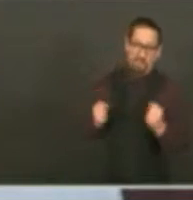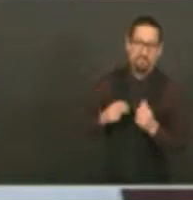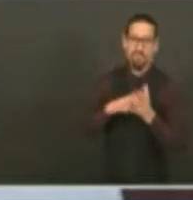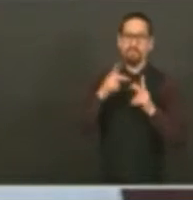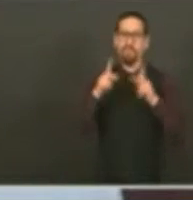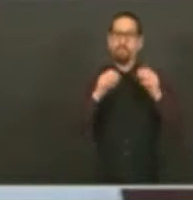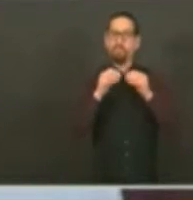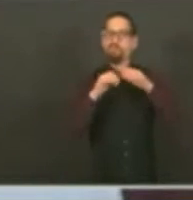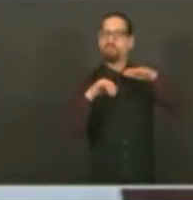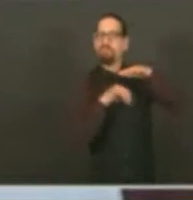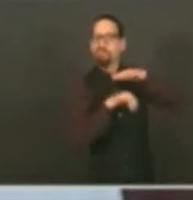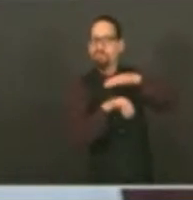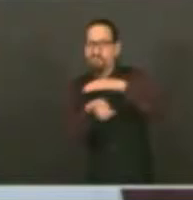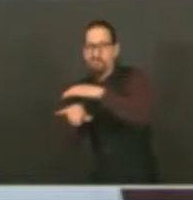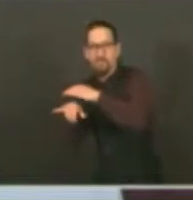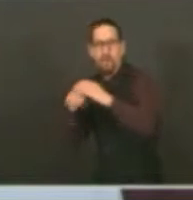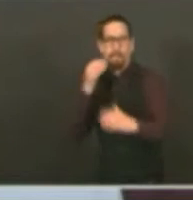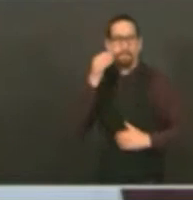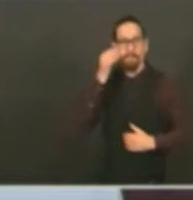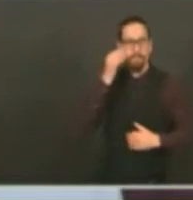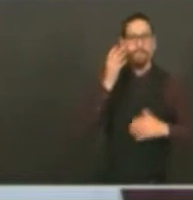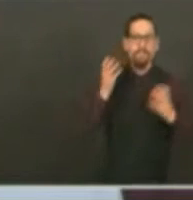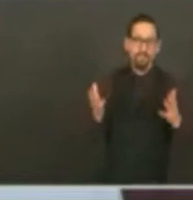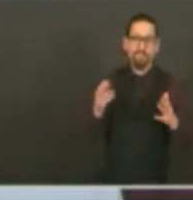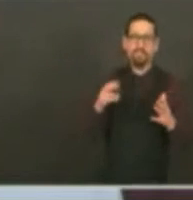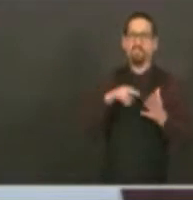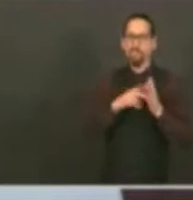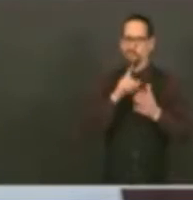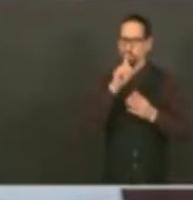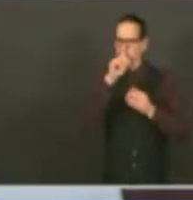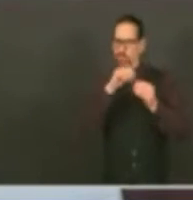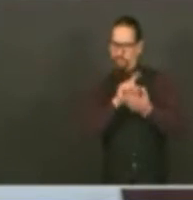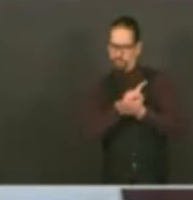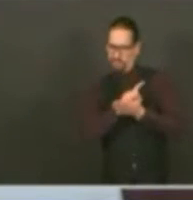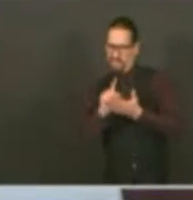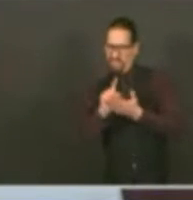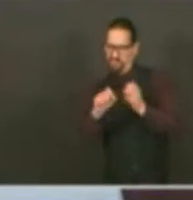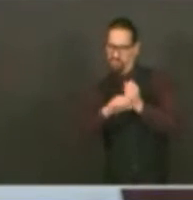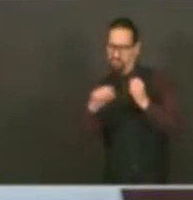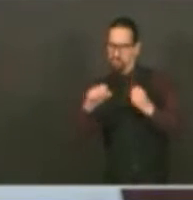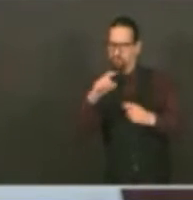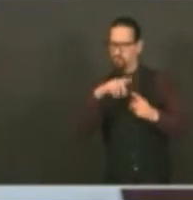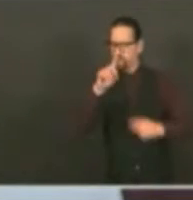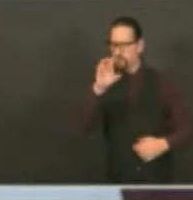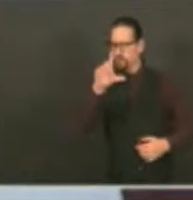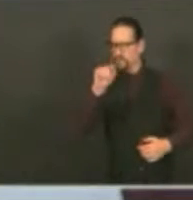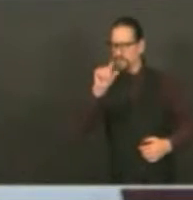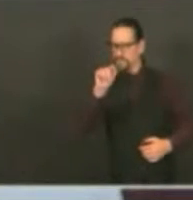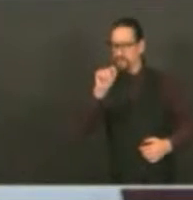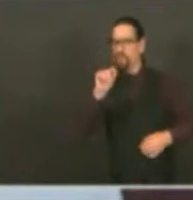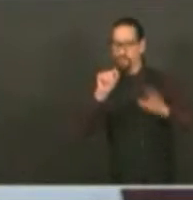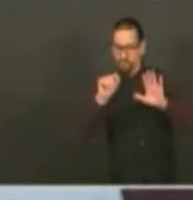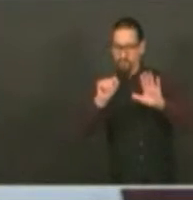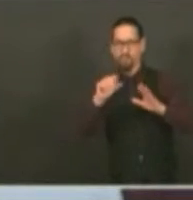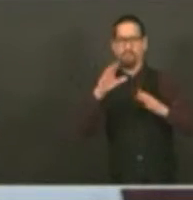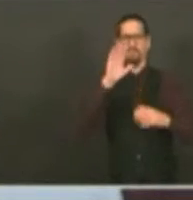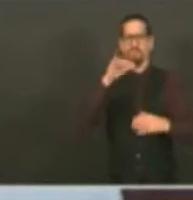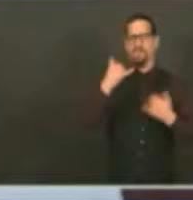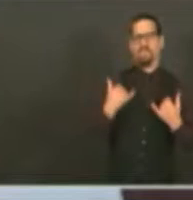week through December 20th, I'd like to talk to you about the restrictions that will go in place starting